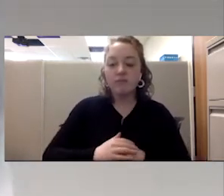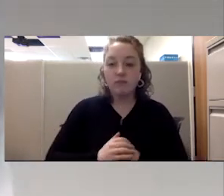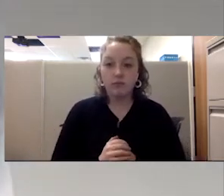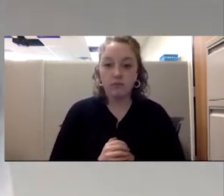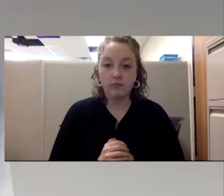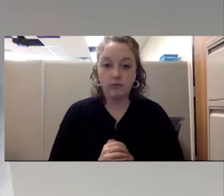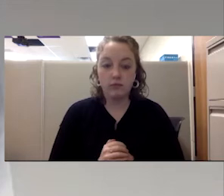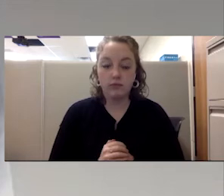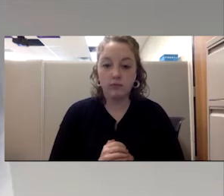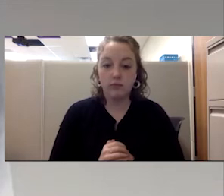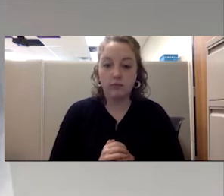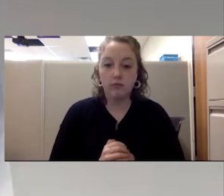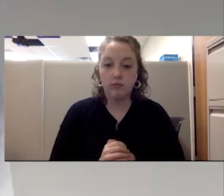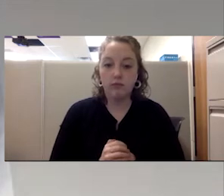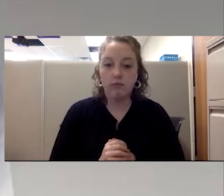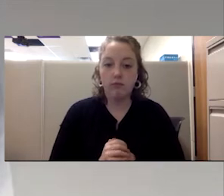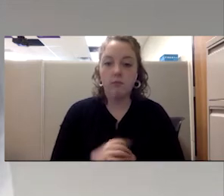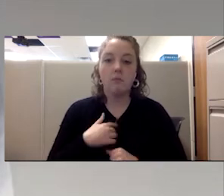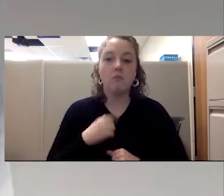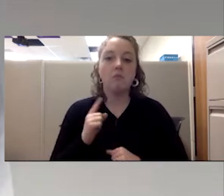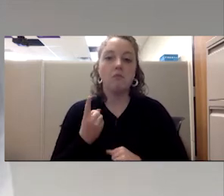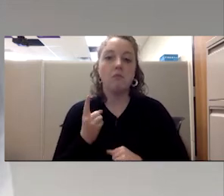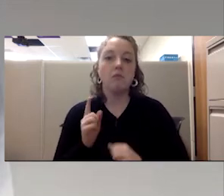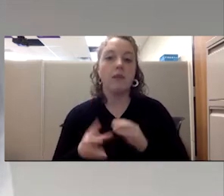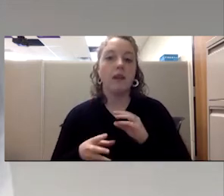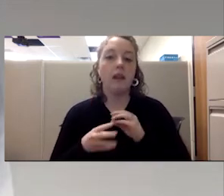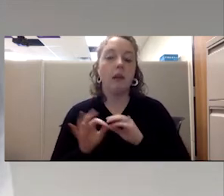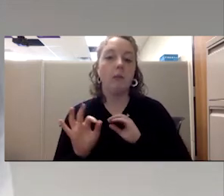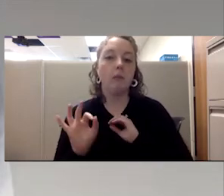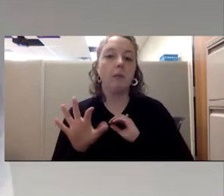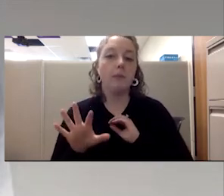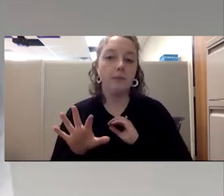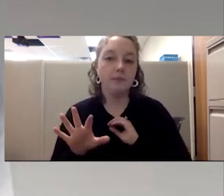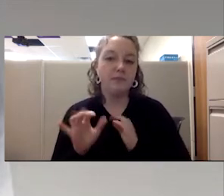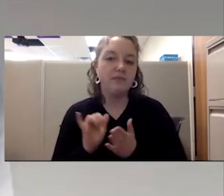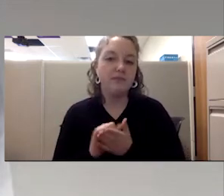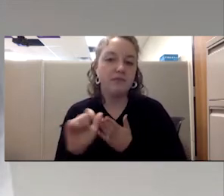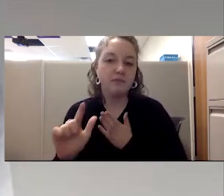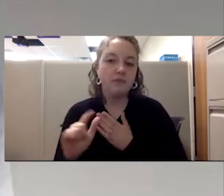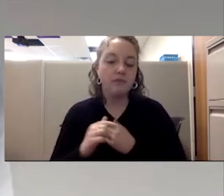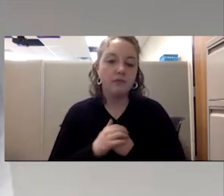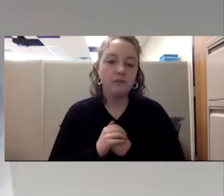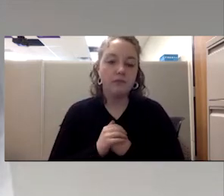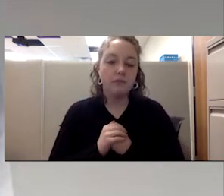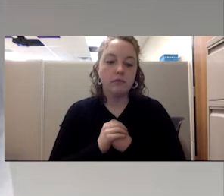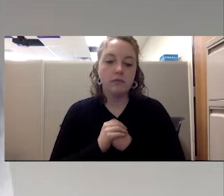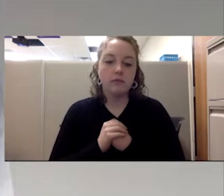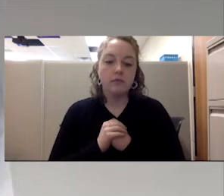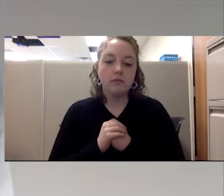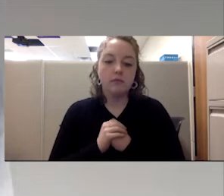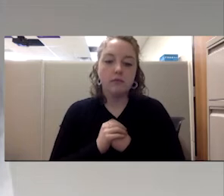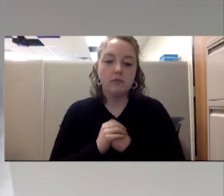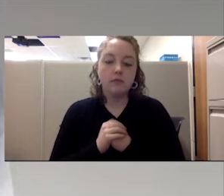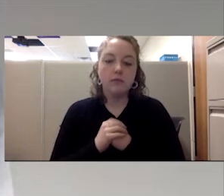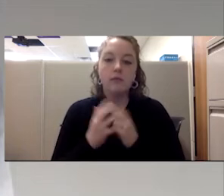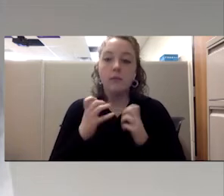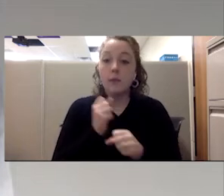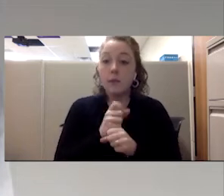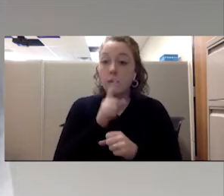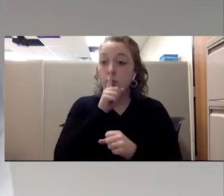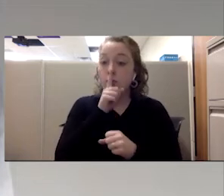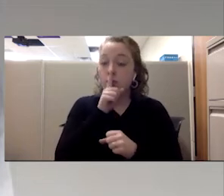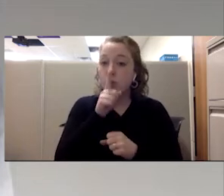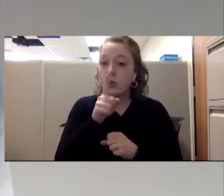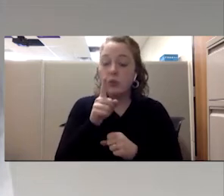I just wanted to add a couple of concerns to that. It was all about making sure that doesn't somehow limit us